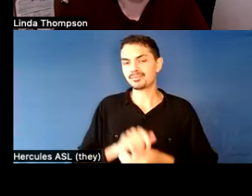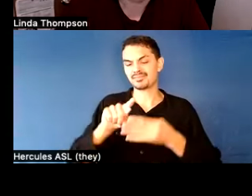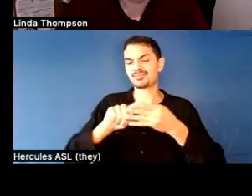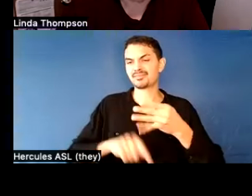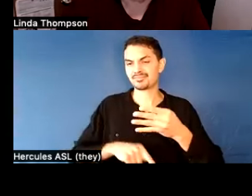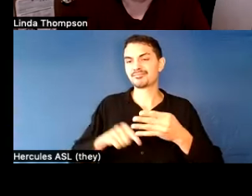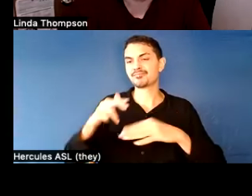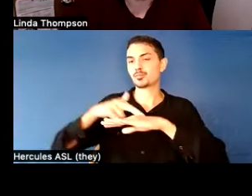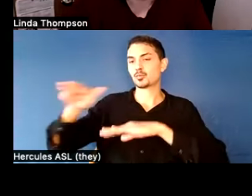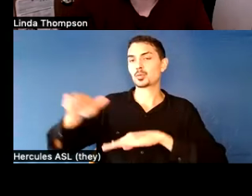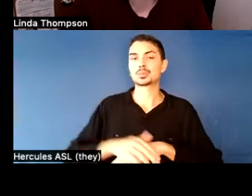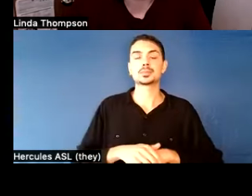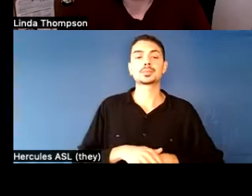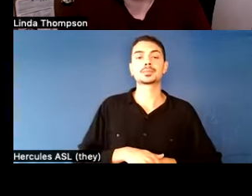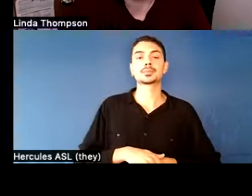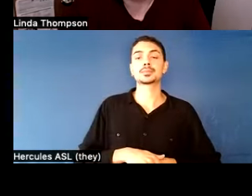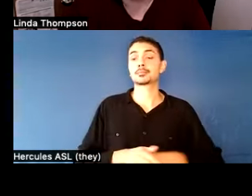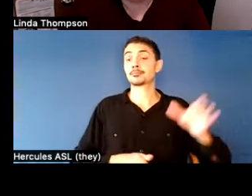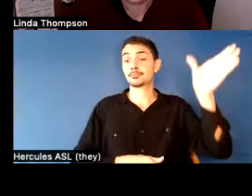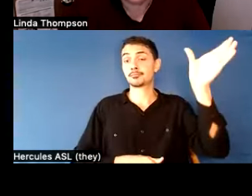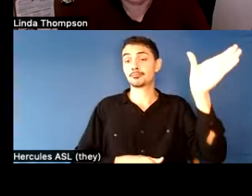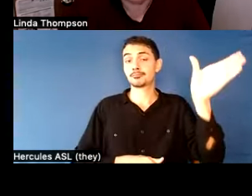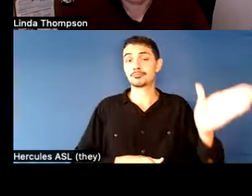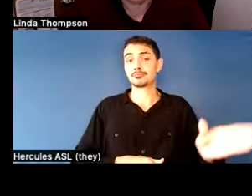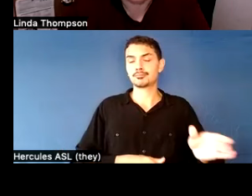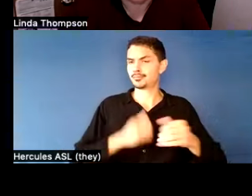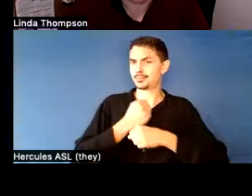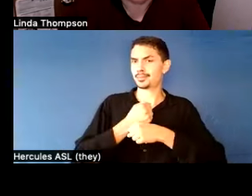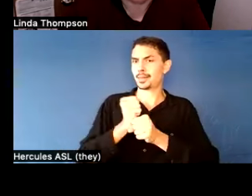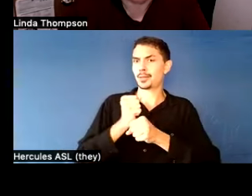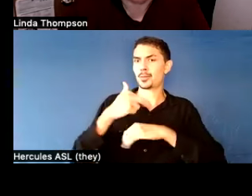So when making referrals, if they choose,